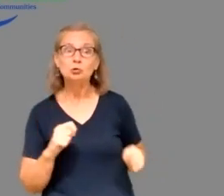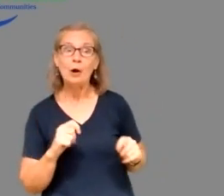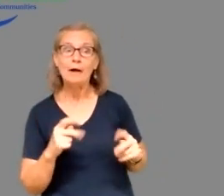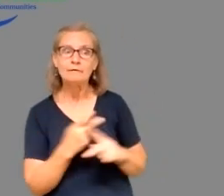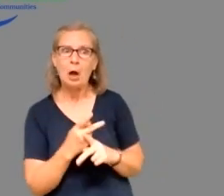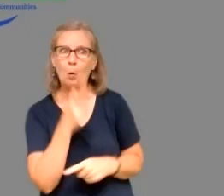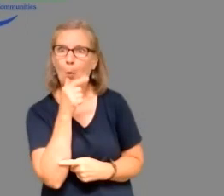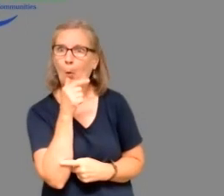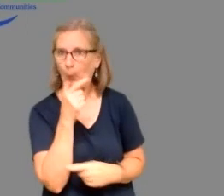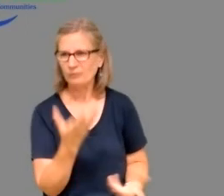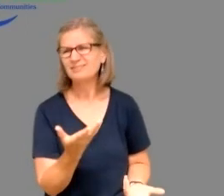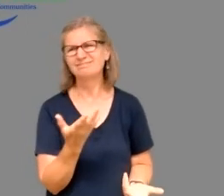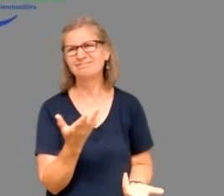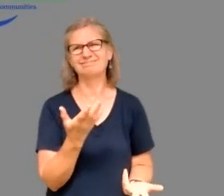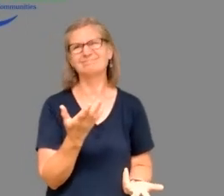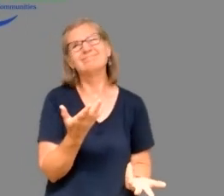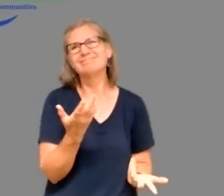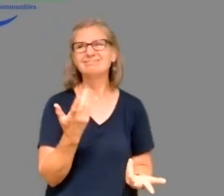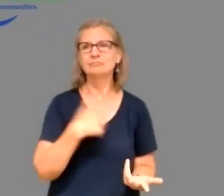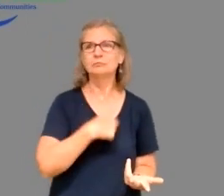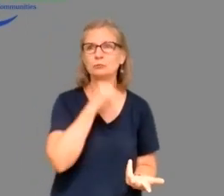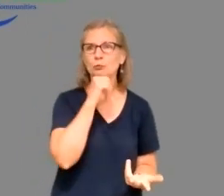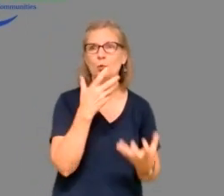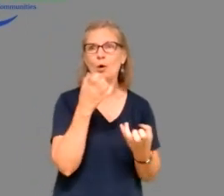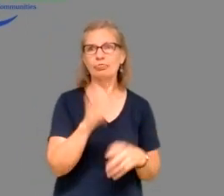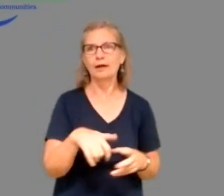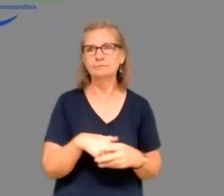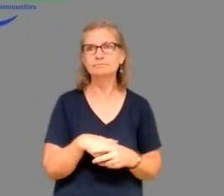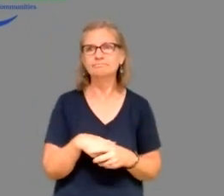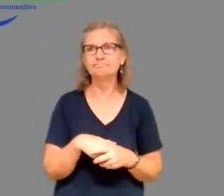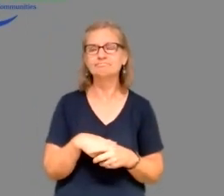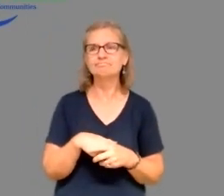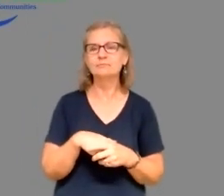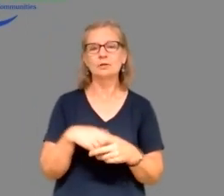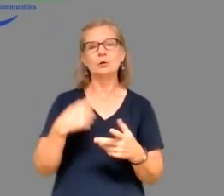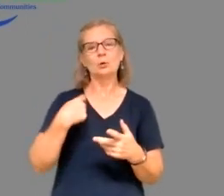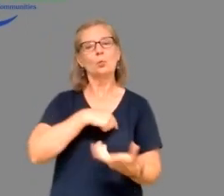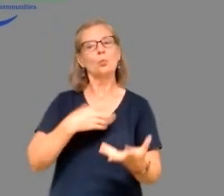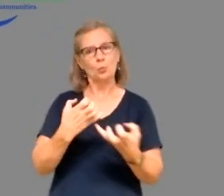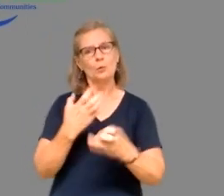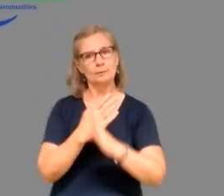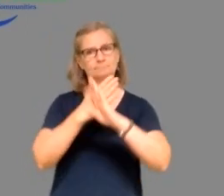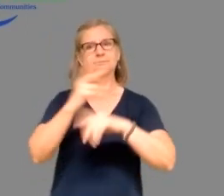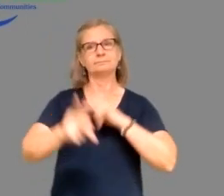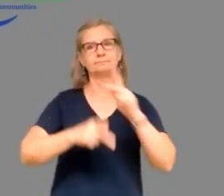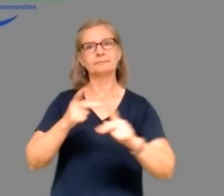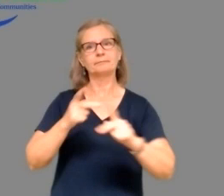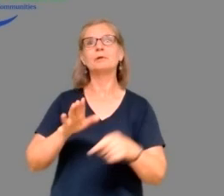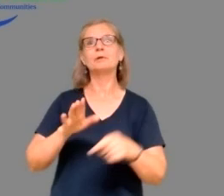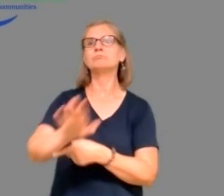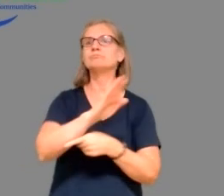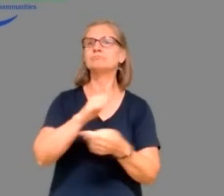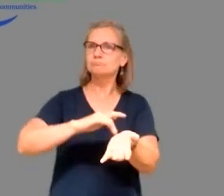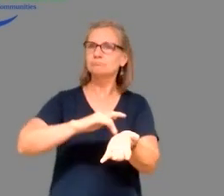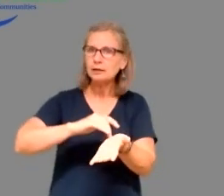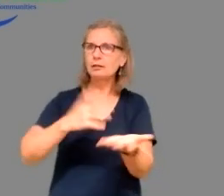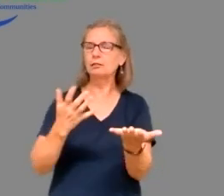is. Sorry. we're certainly trying to protect people and their medical information.